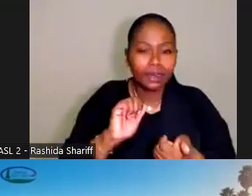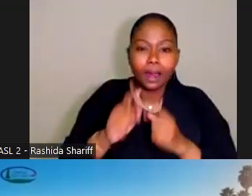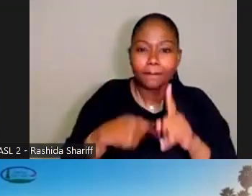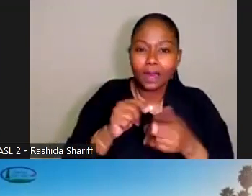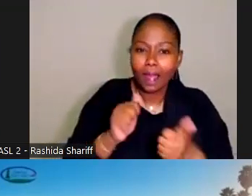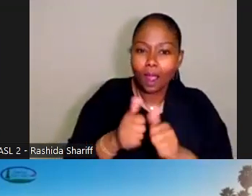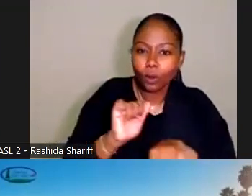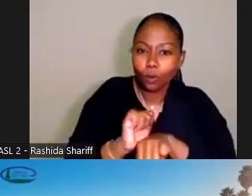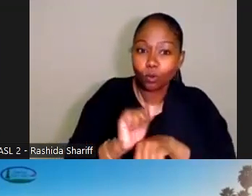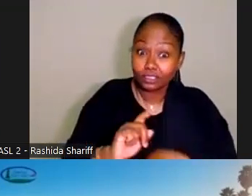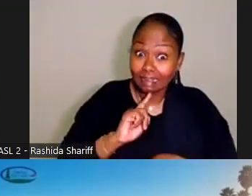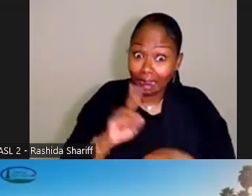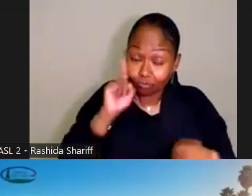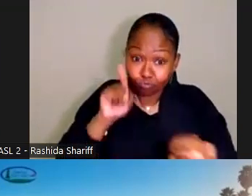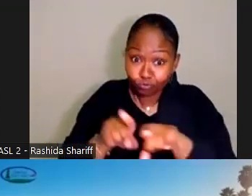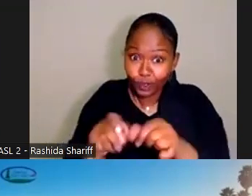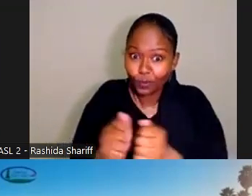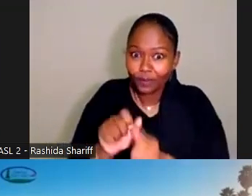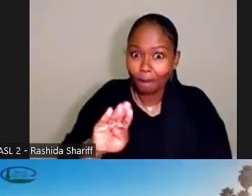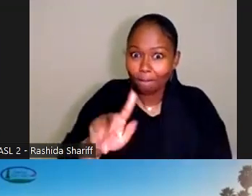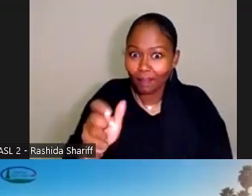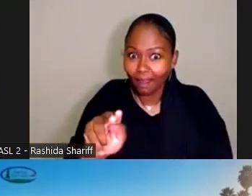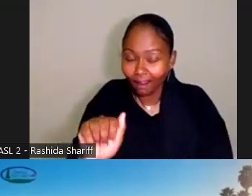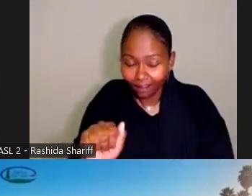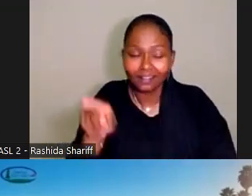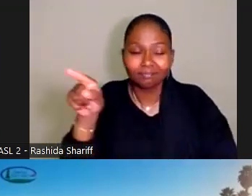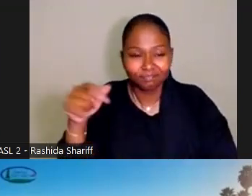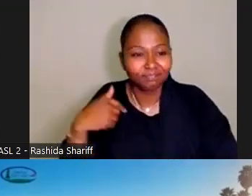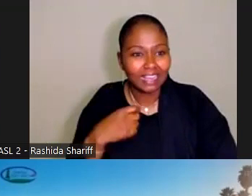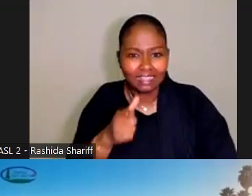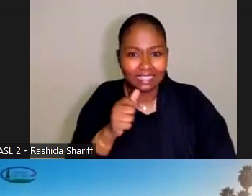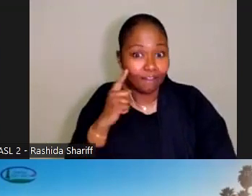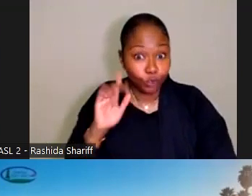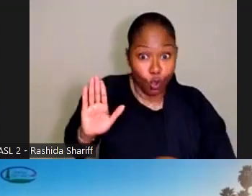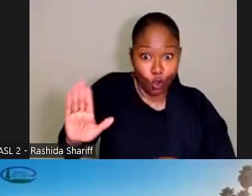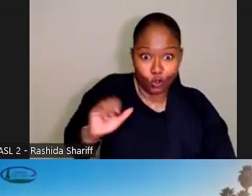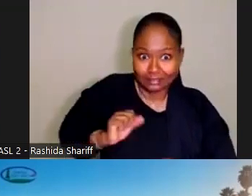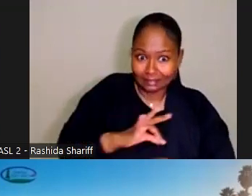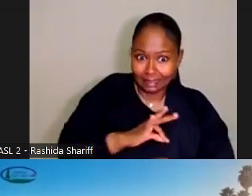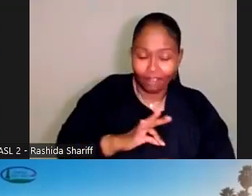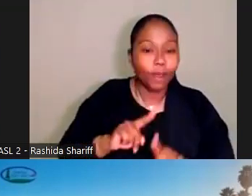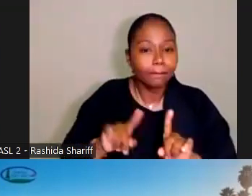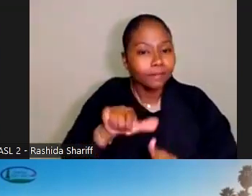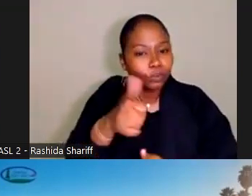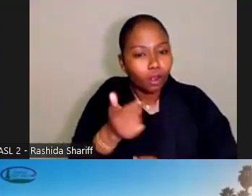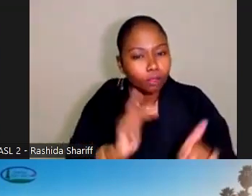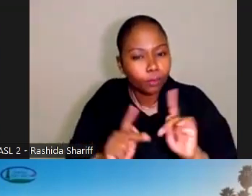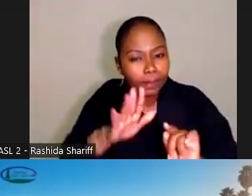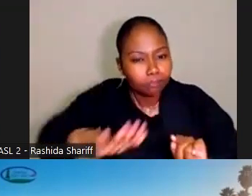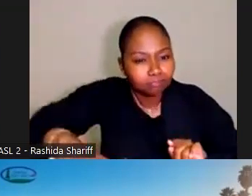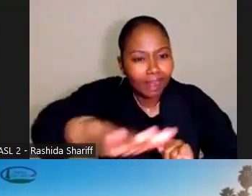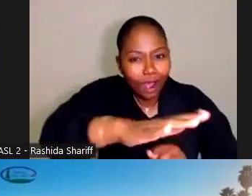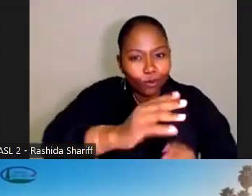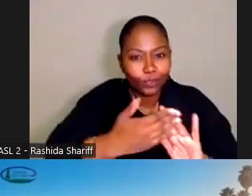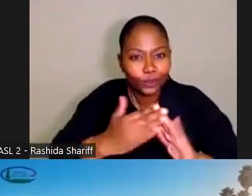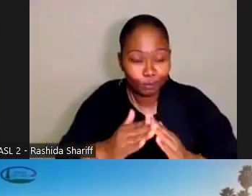echo what Blanca was saying, that so not only for her staff, but probably for the people out in the communities, there might